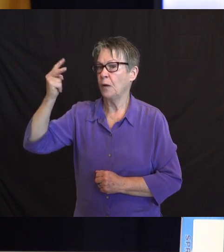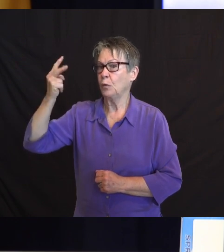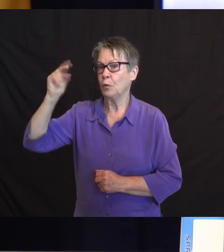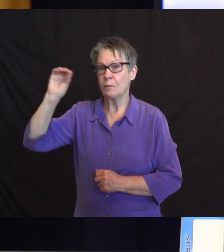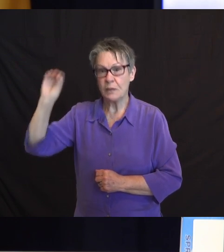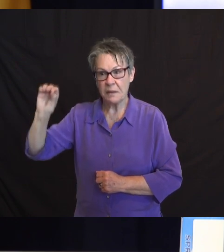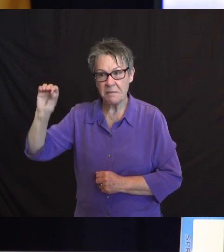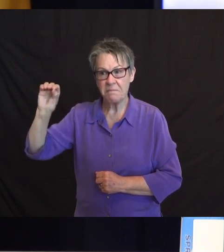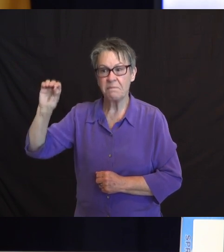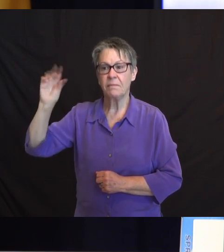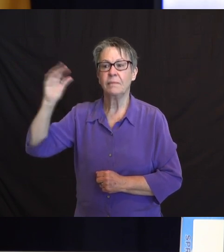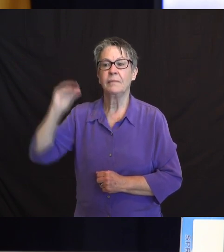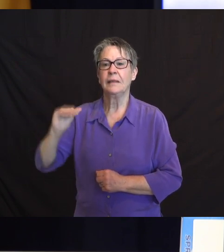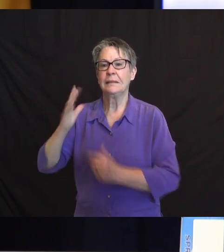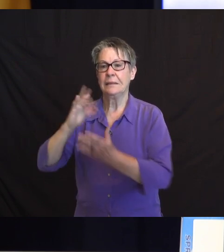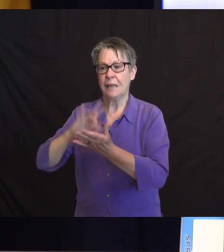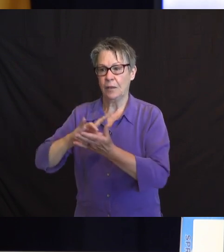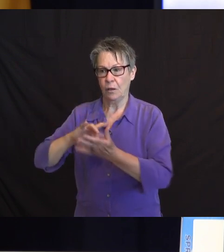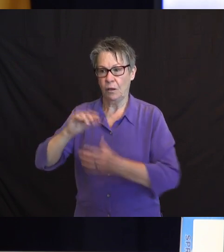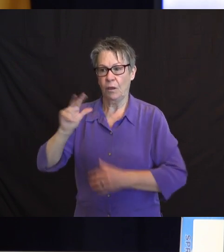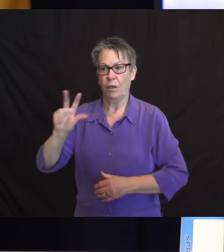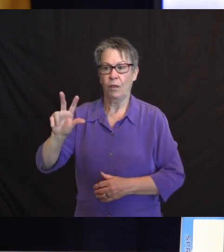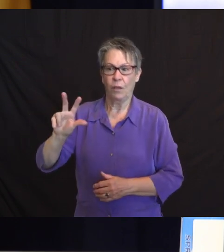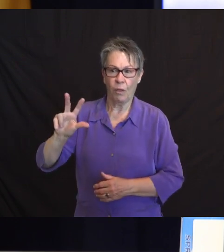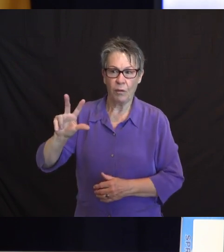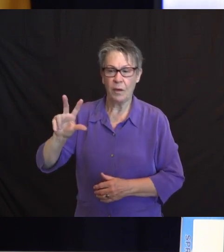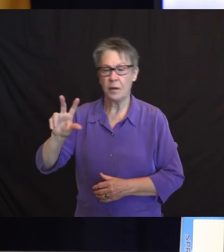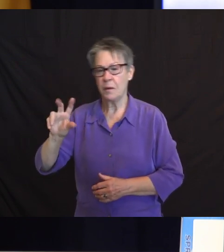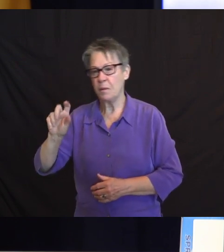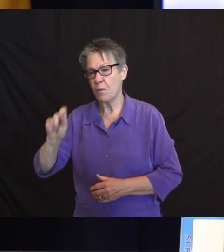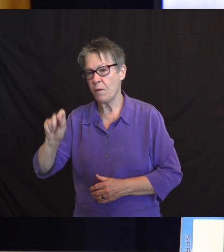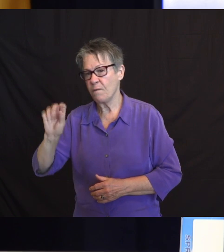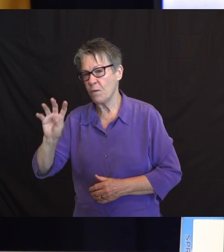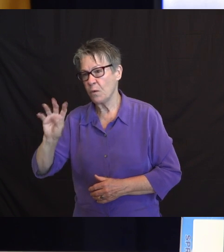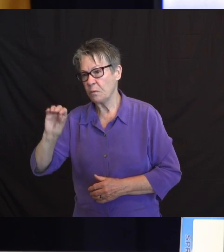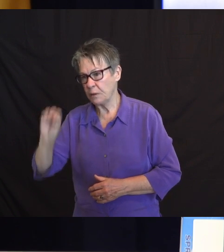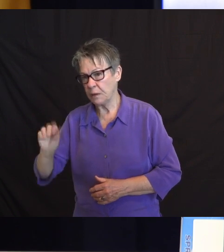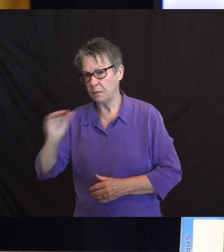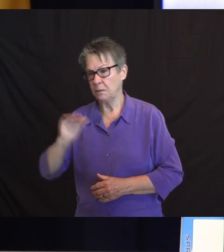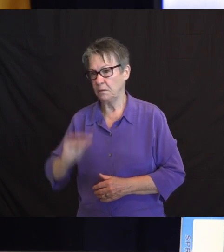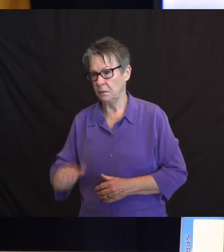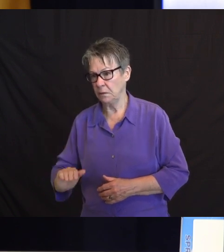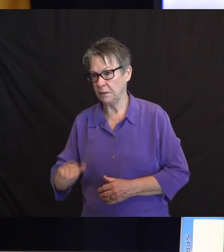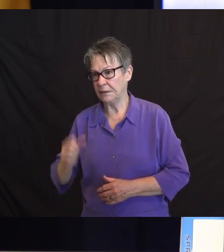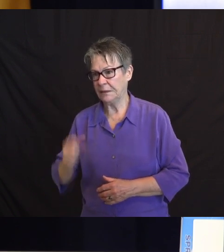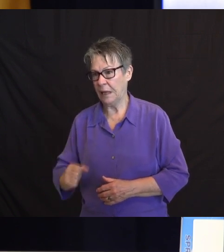2.76%. Central is 3.49%. The south is